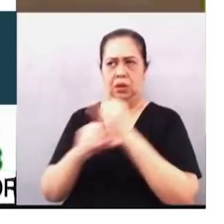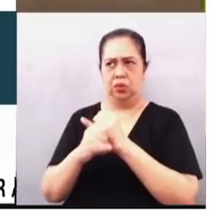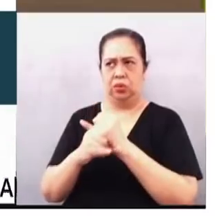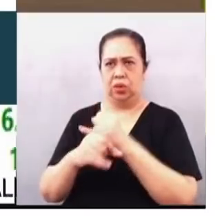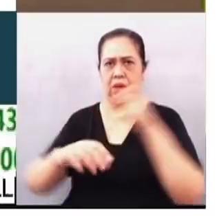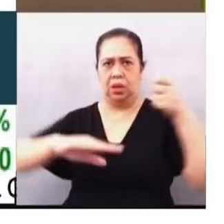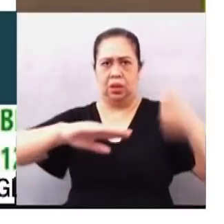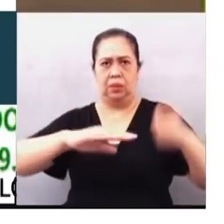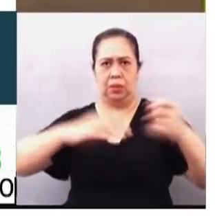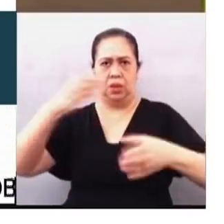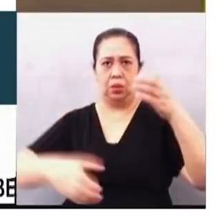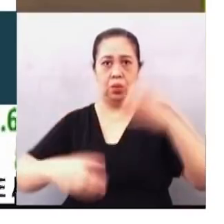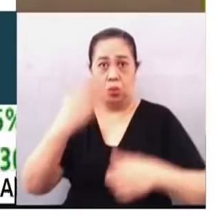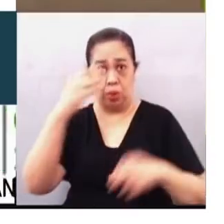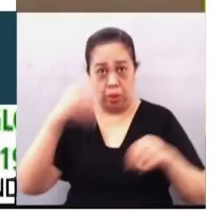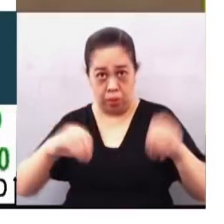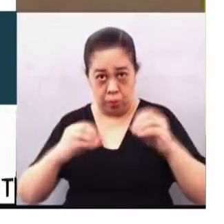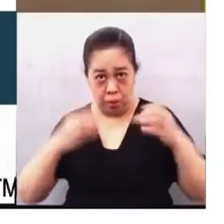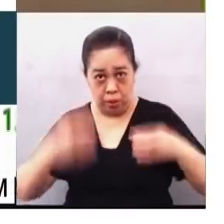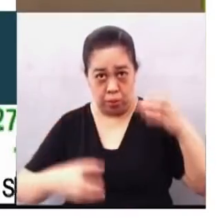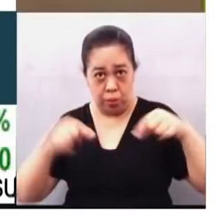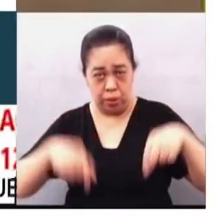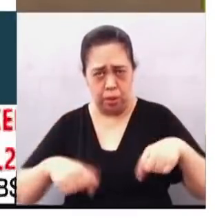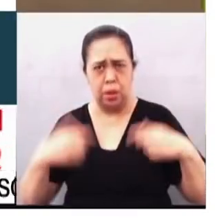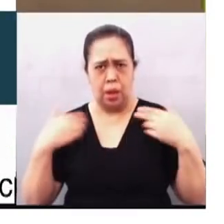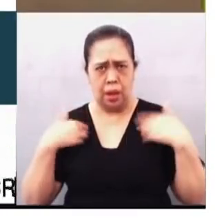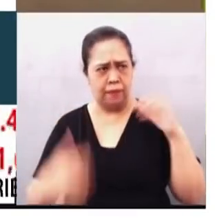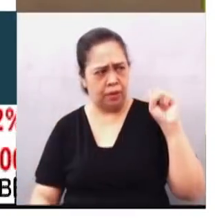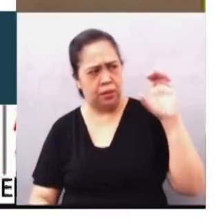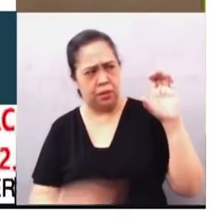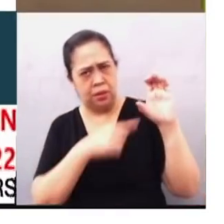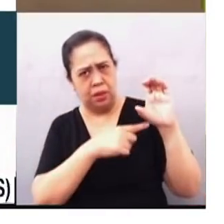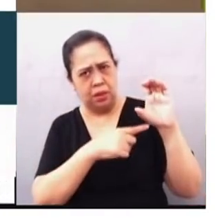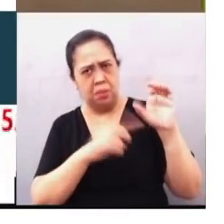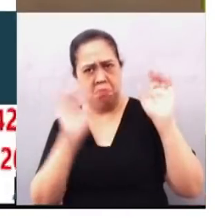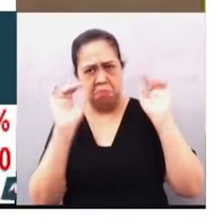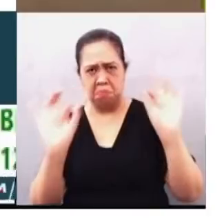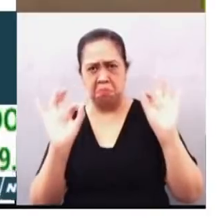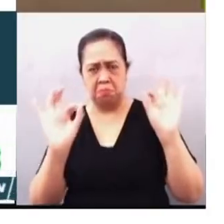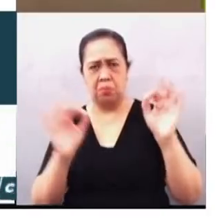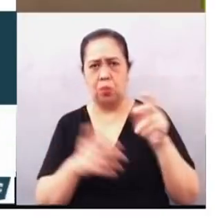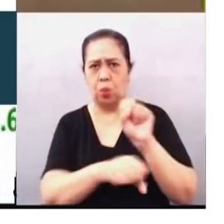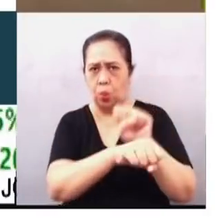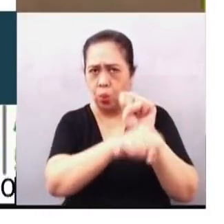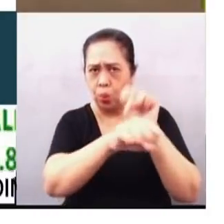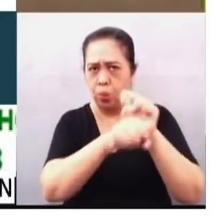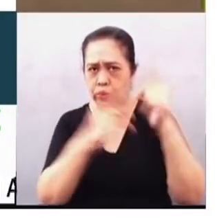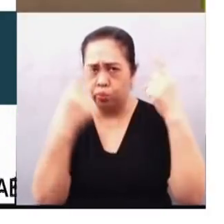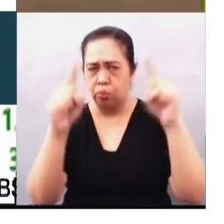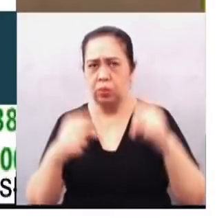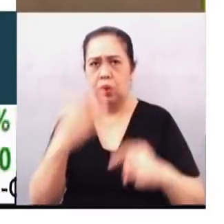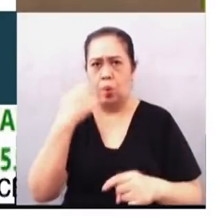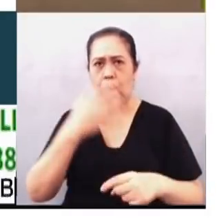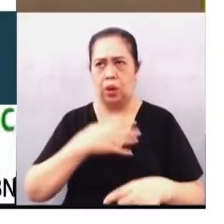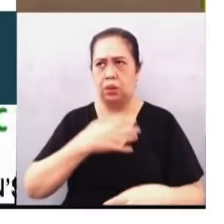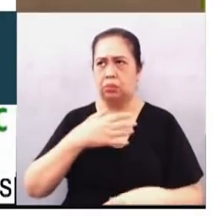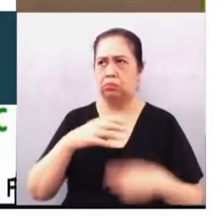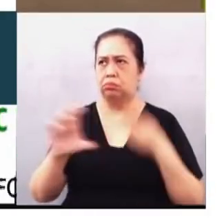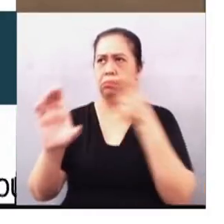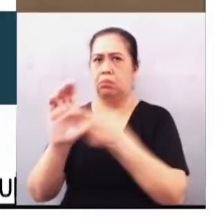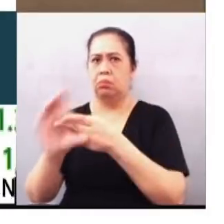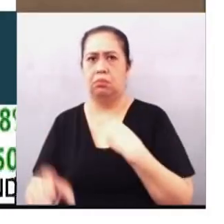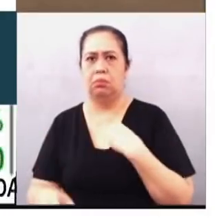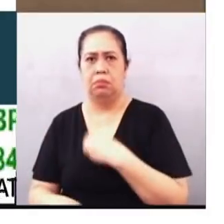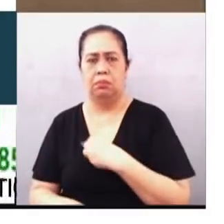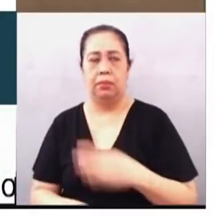tayong sariling courts dito? We have our Supreme Court. That is perfectly functioning. Bakit tayo magpamembro dyan?